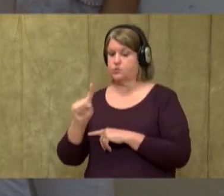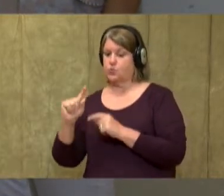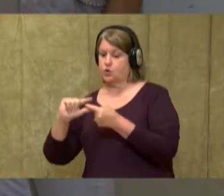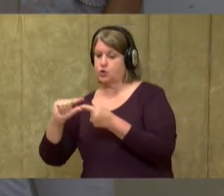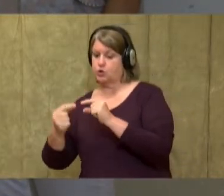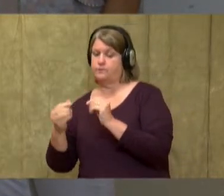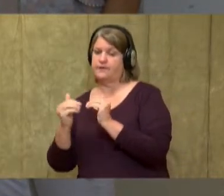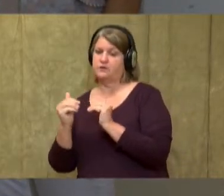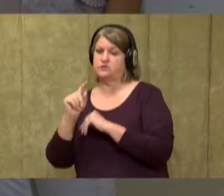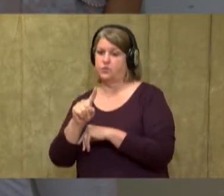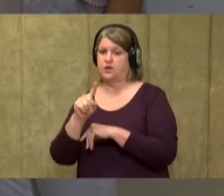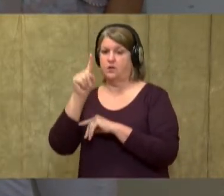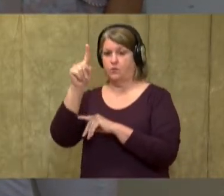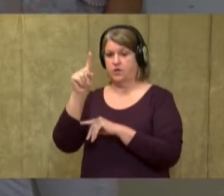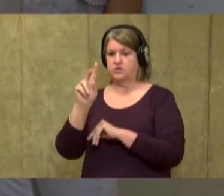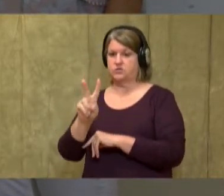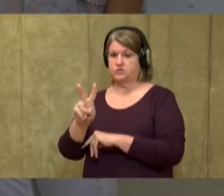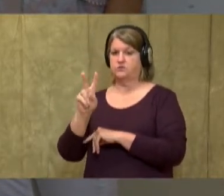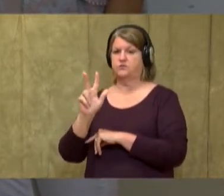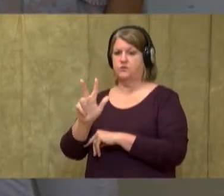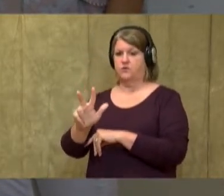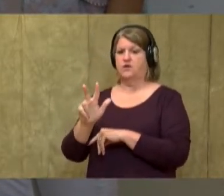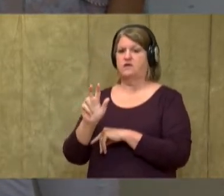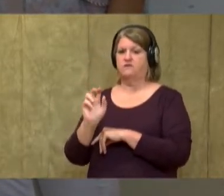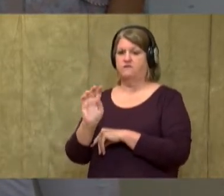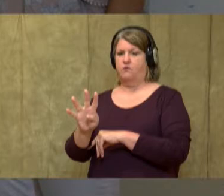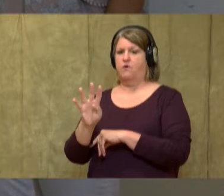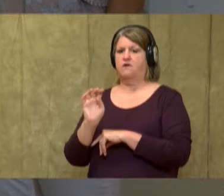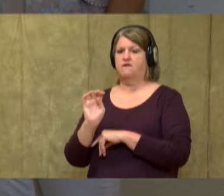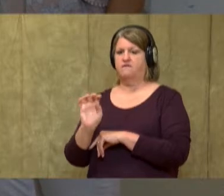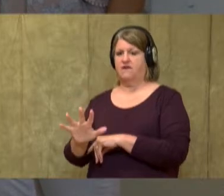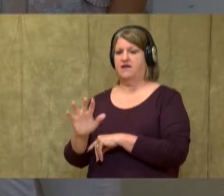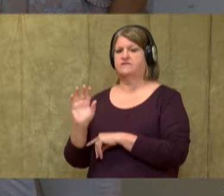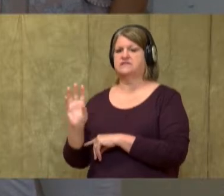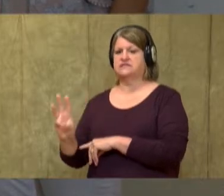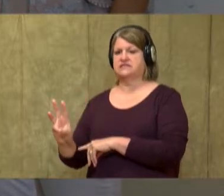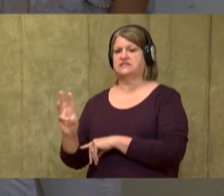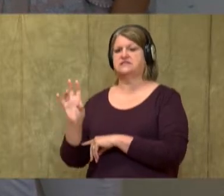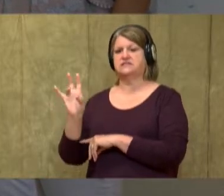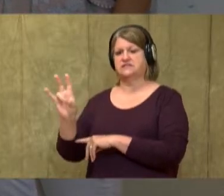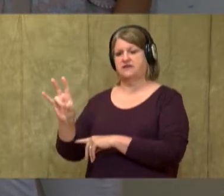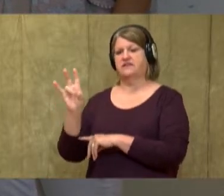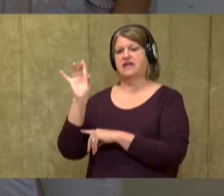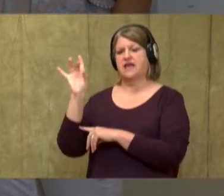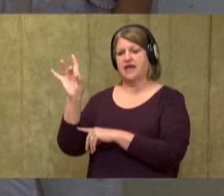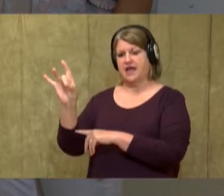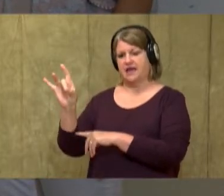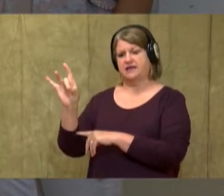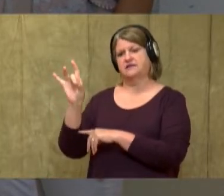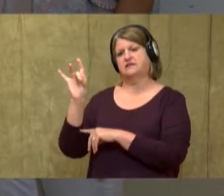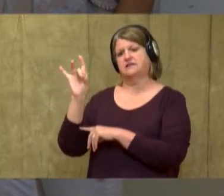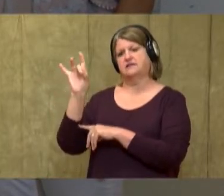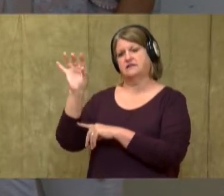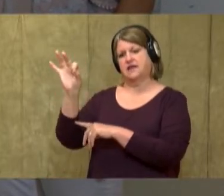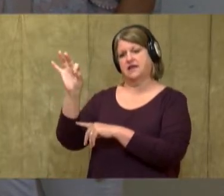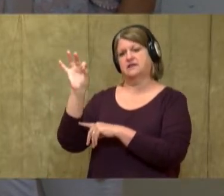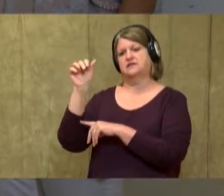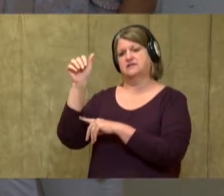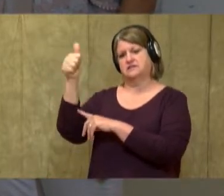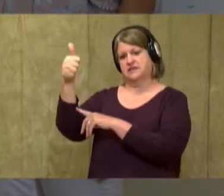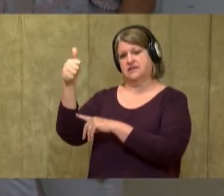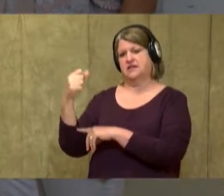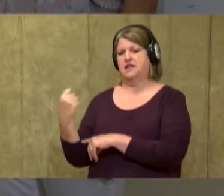1, 2, 3, 4, 5, 6, 7, 8,